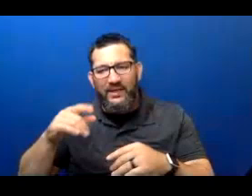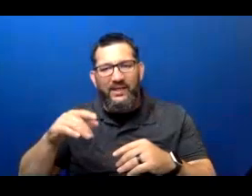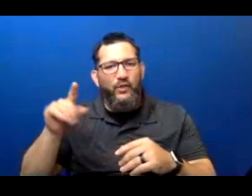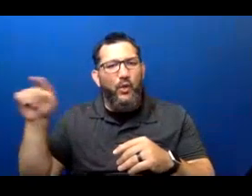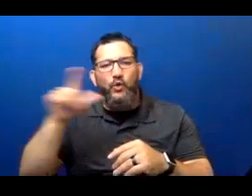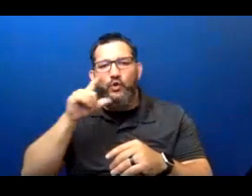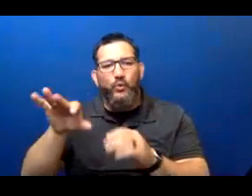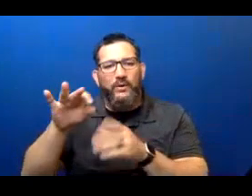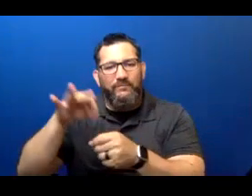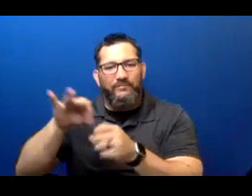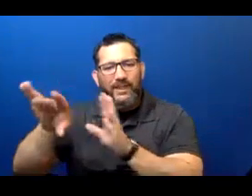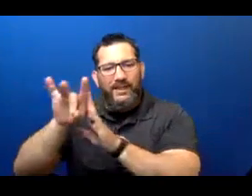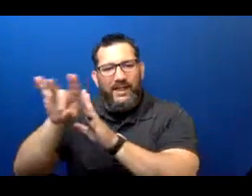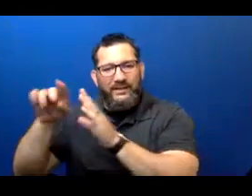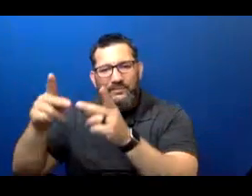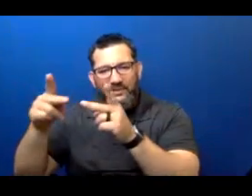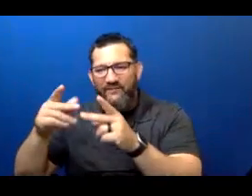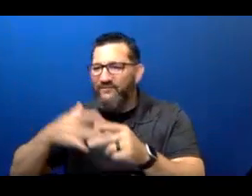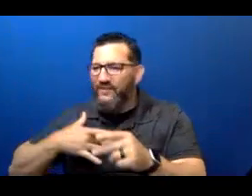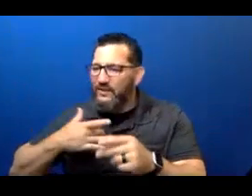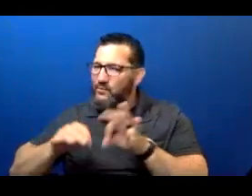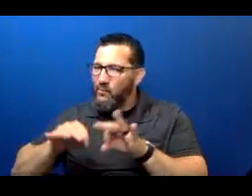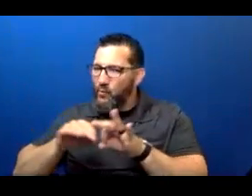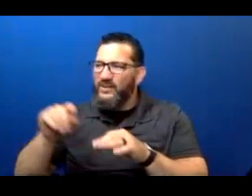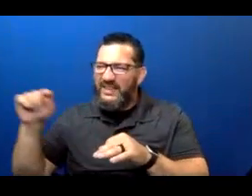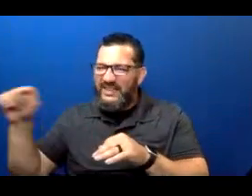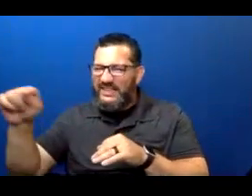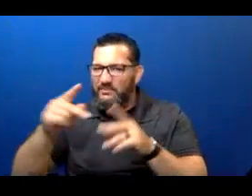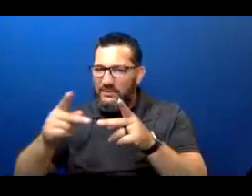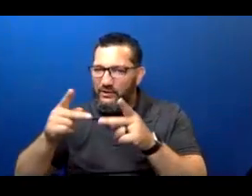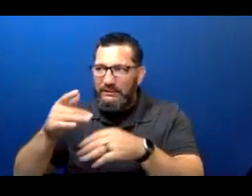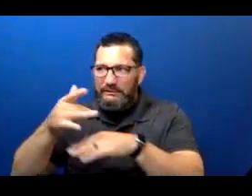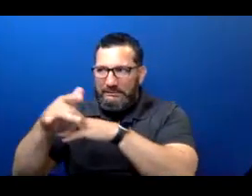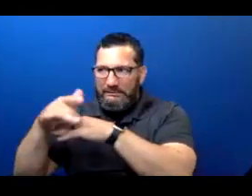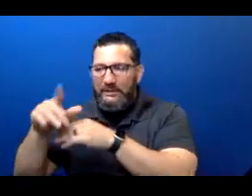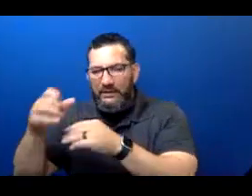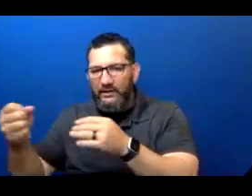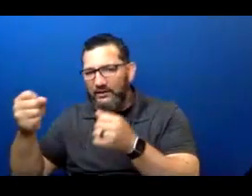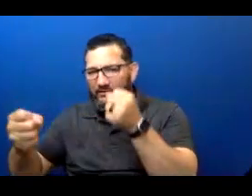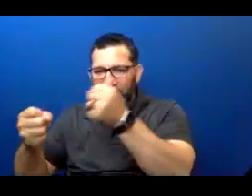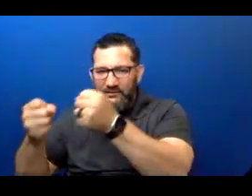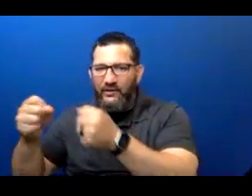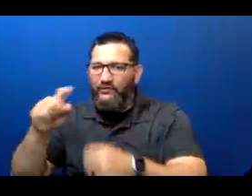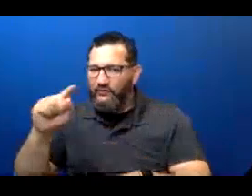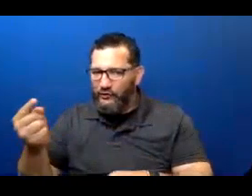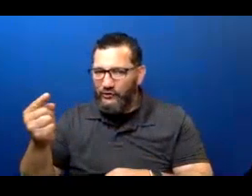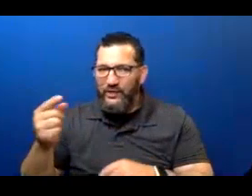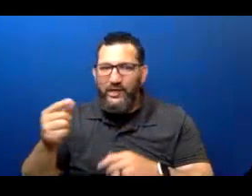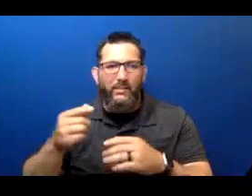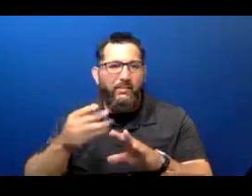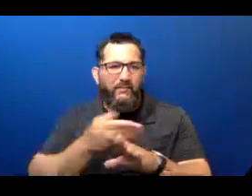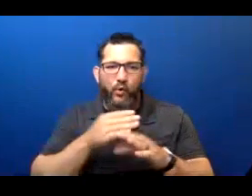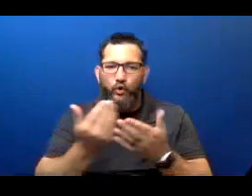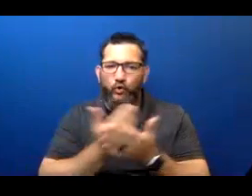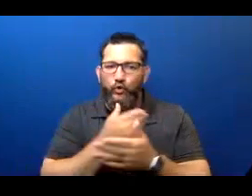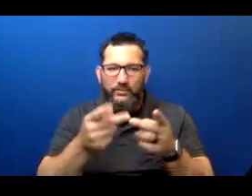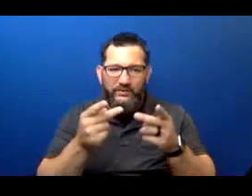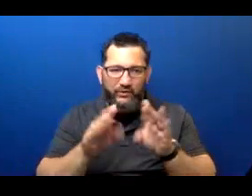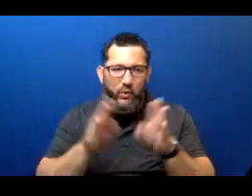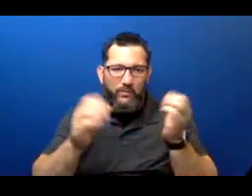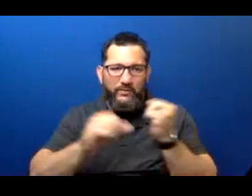was important to fill positions that are currently vacated before we start opening up new positions. So just a